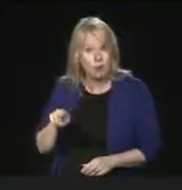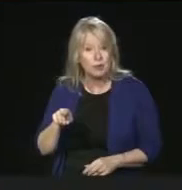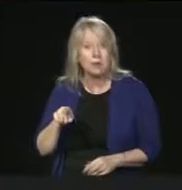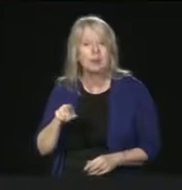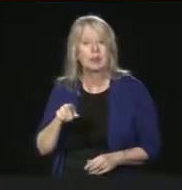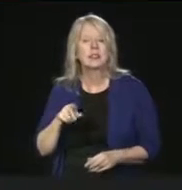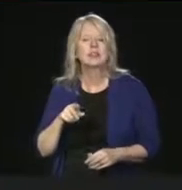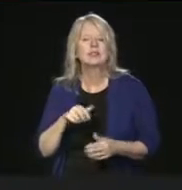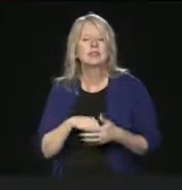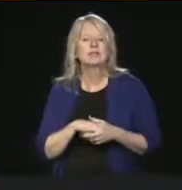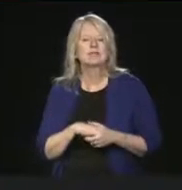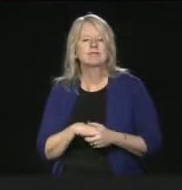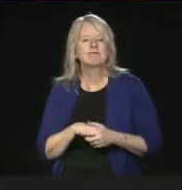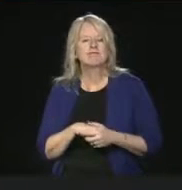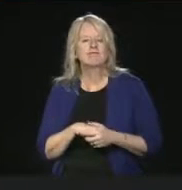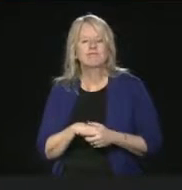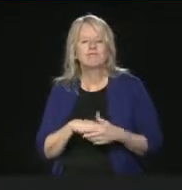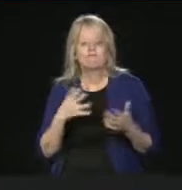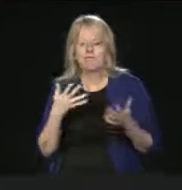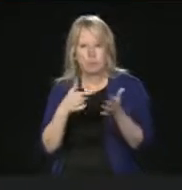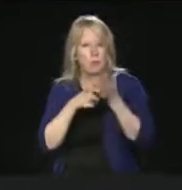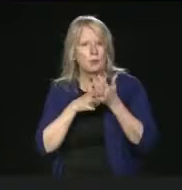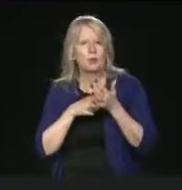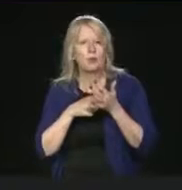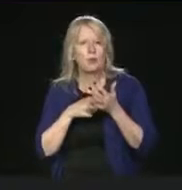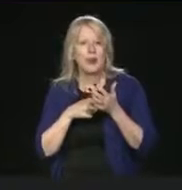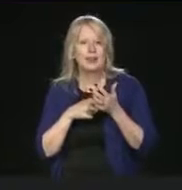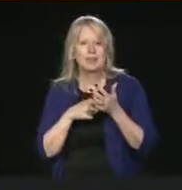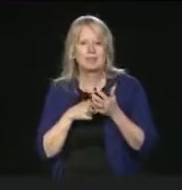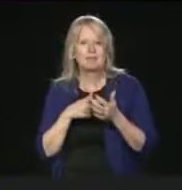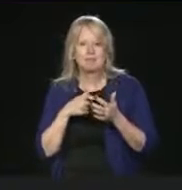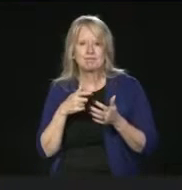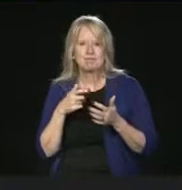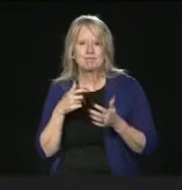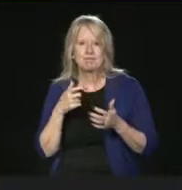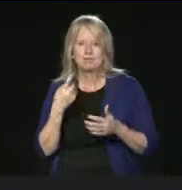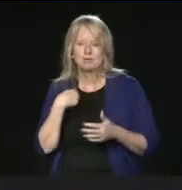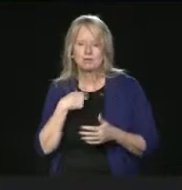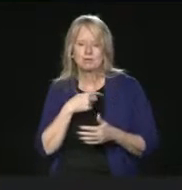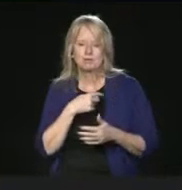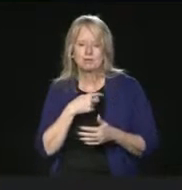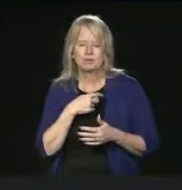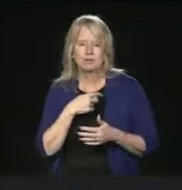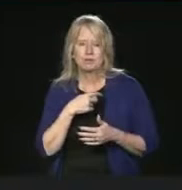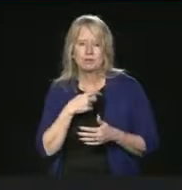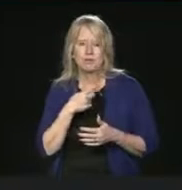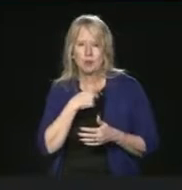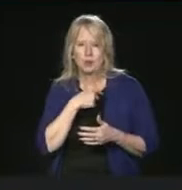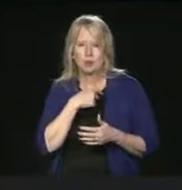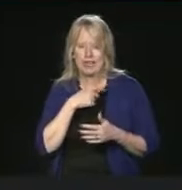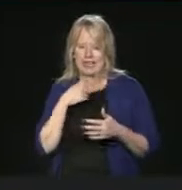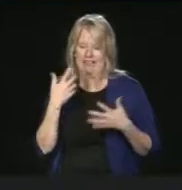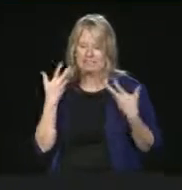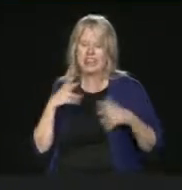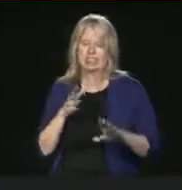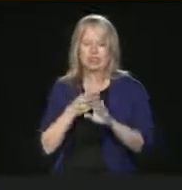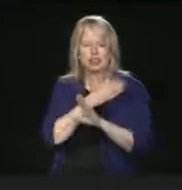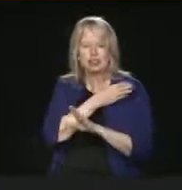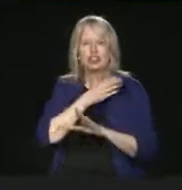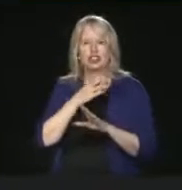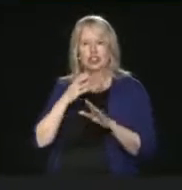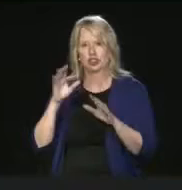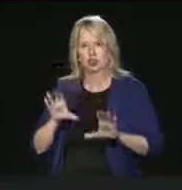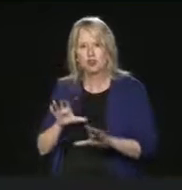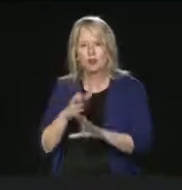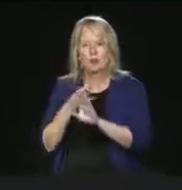would have to be at a stage where we have really gone far beyond what can be done at the provincial